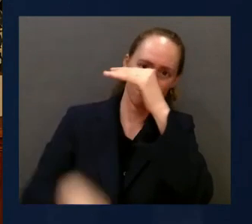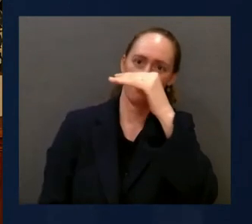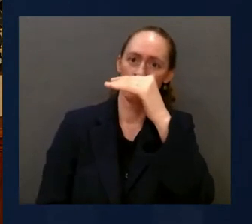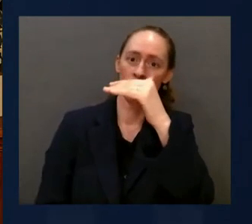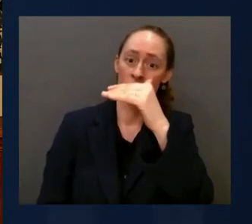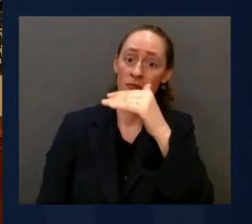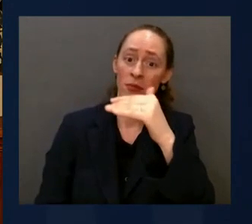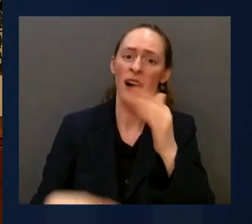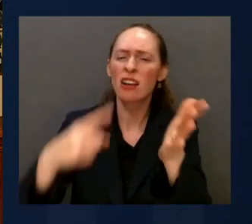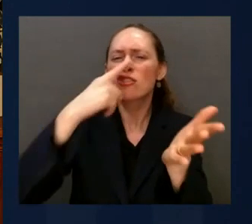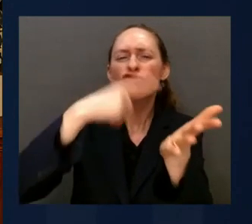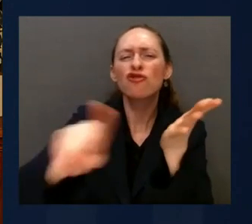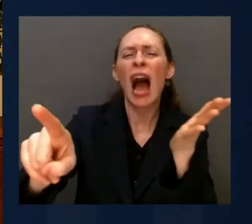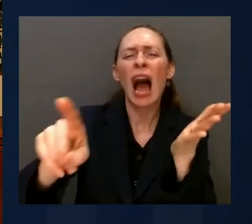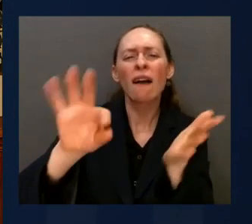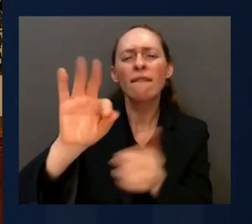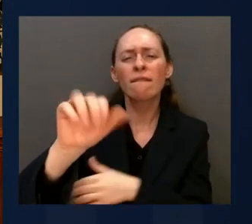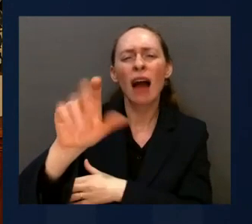Check it out.